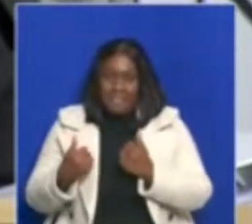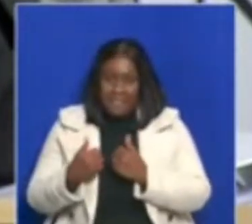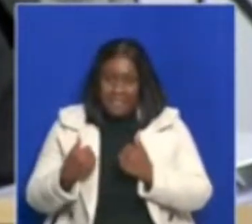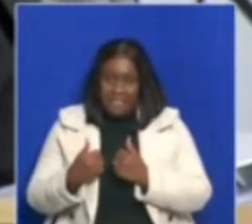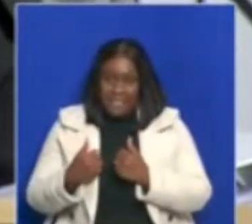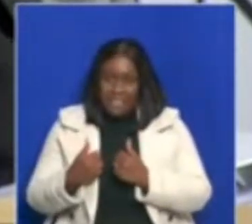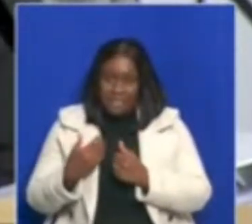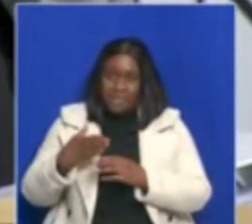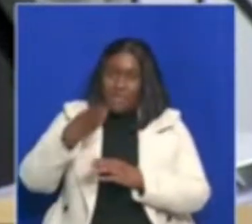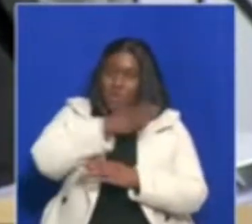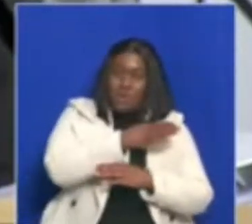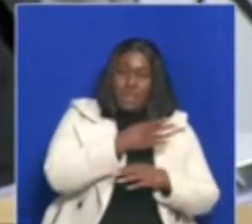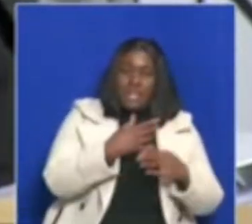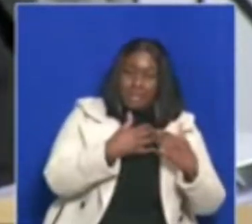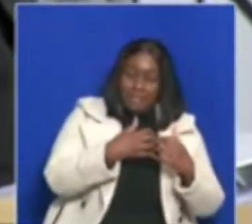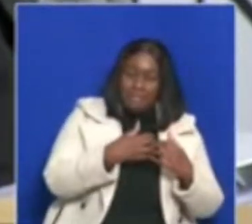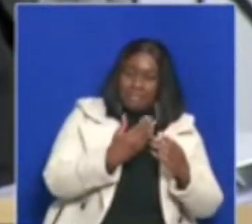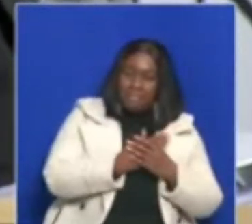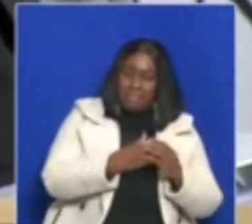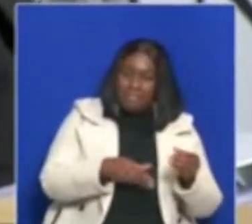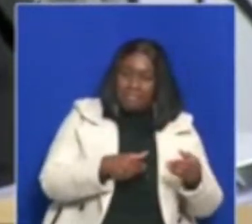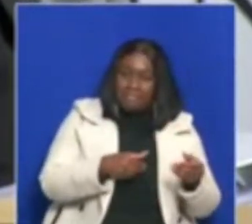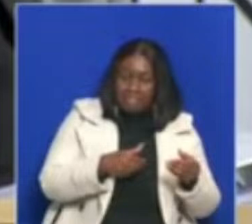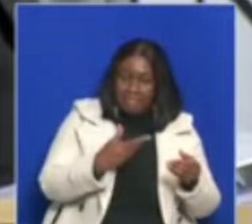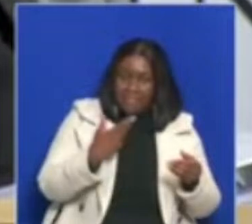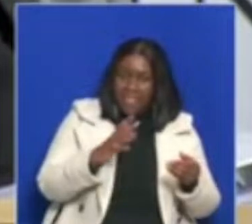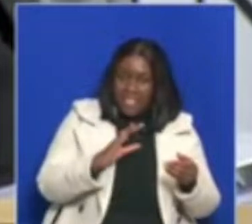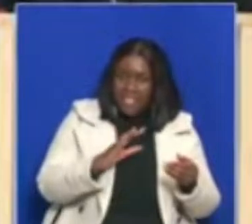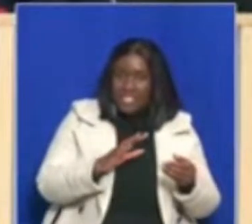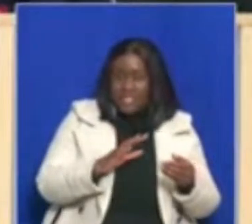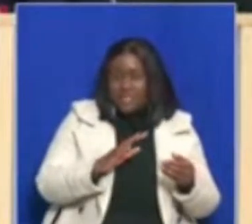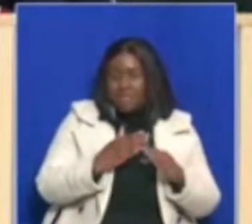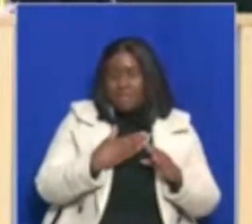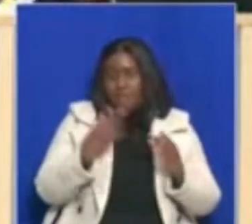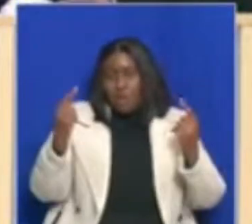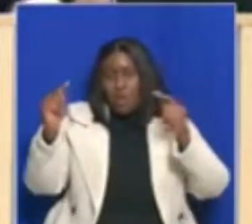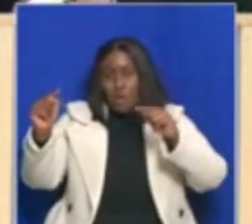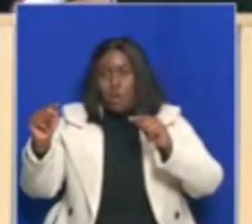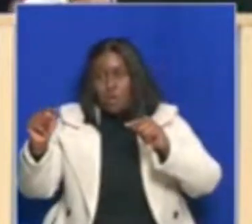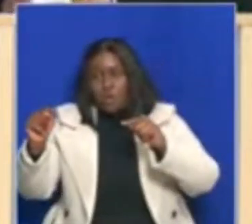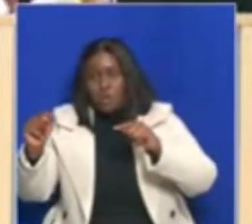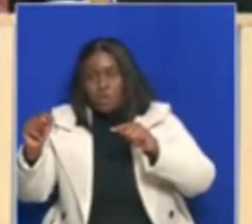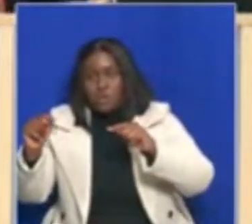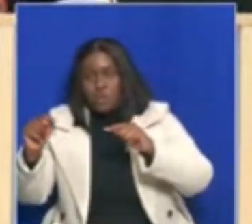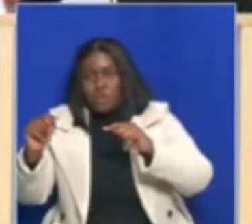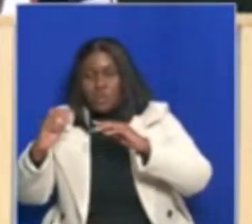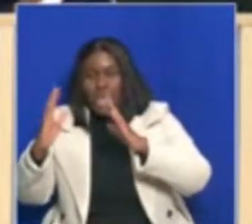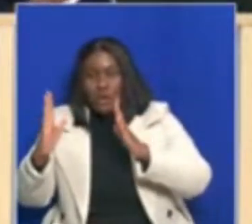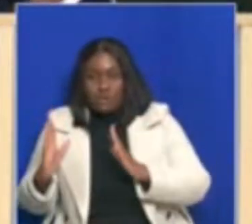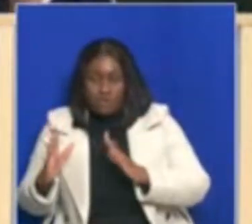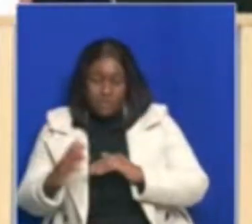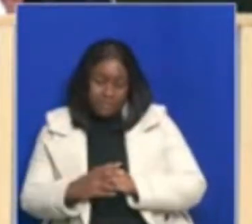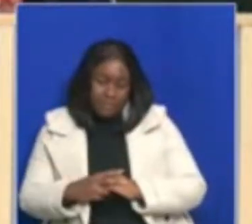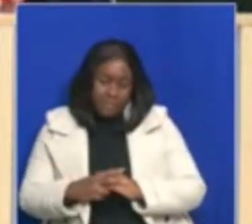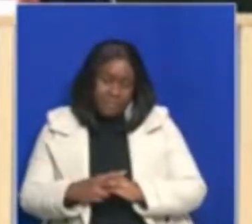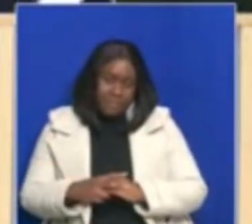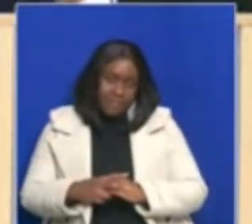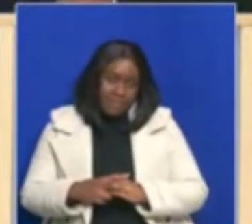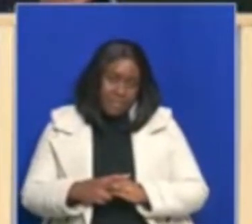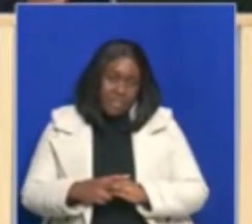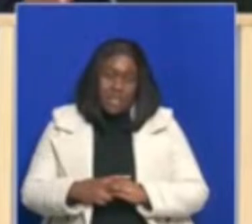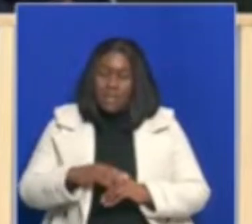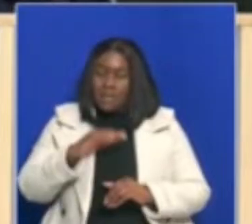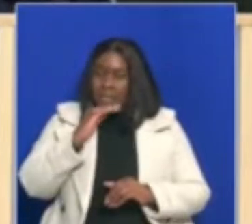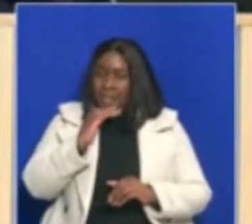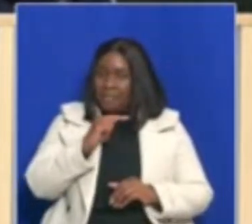to arrest suspects. Okay. So from what you are saying, it seems to me that the task team members